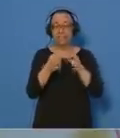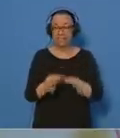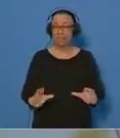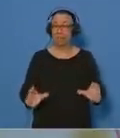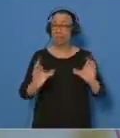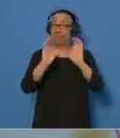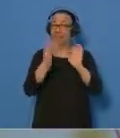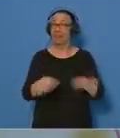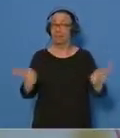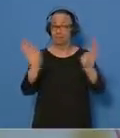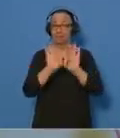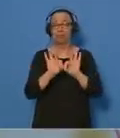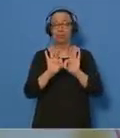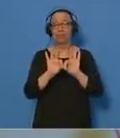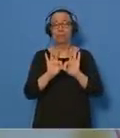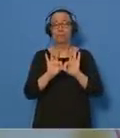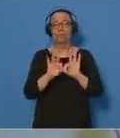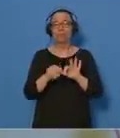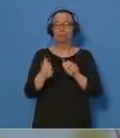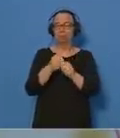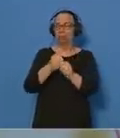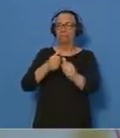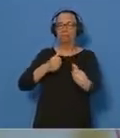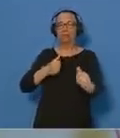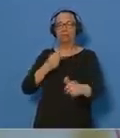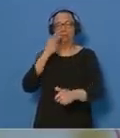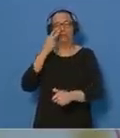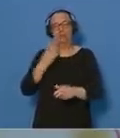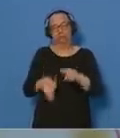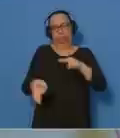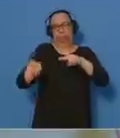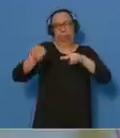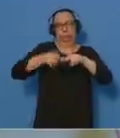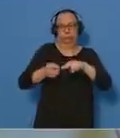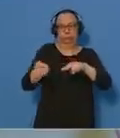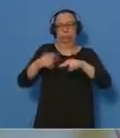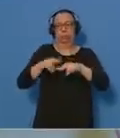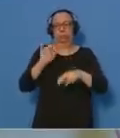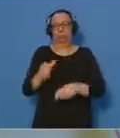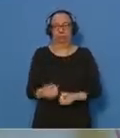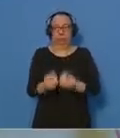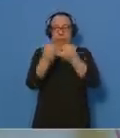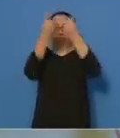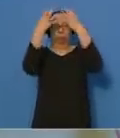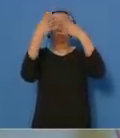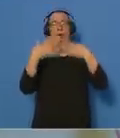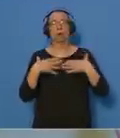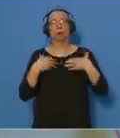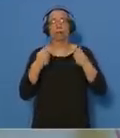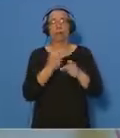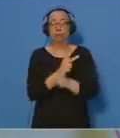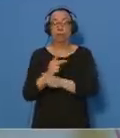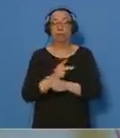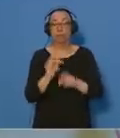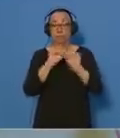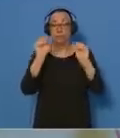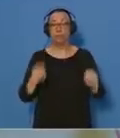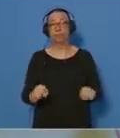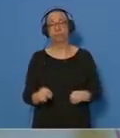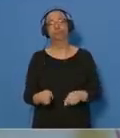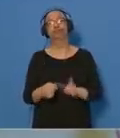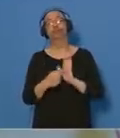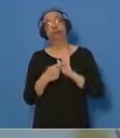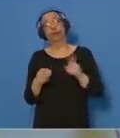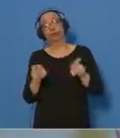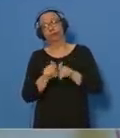can avoid seeing a surge that will overwhelm our healthcare system and cause, more importantly, more deaths if